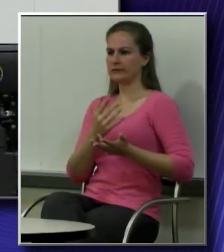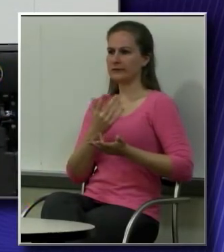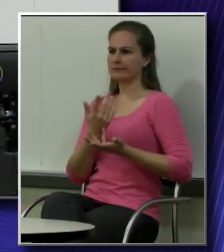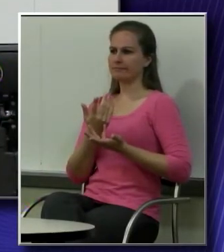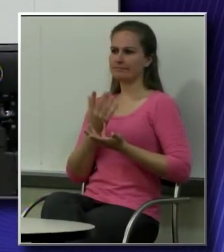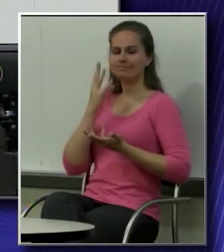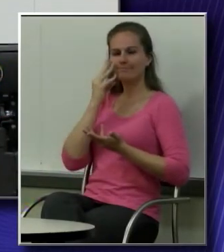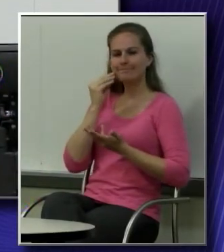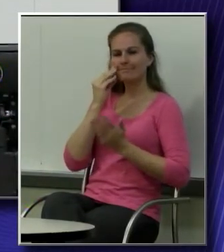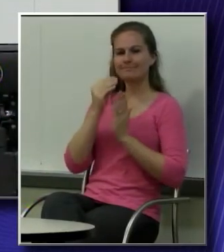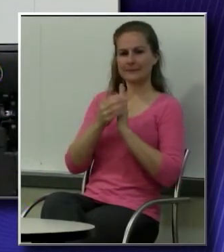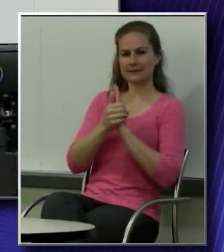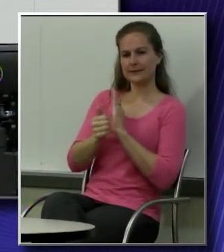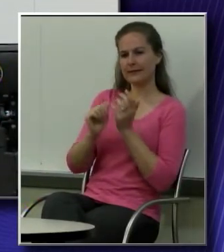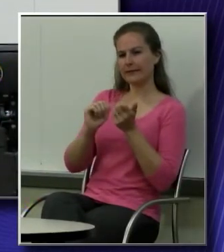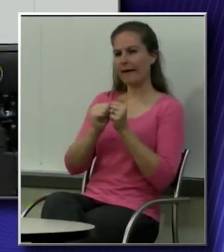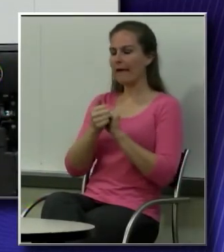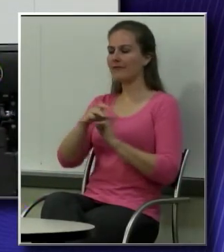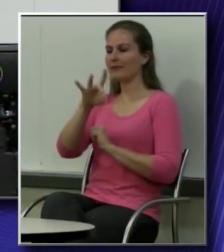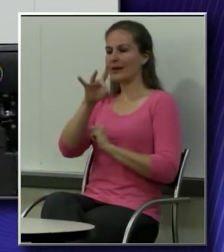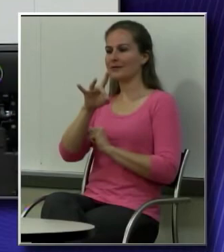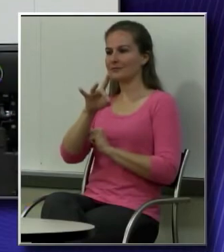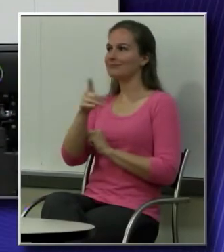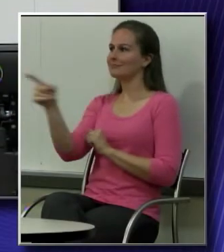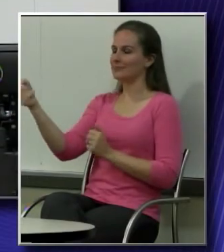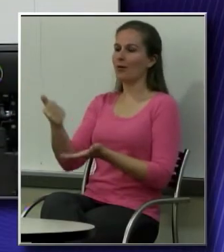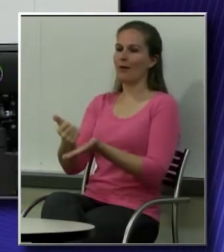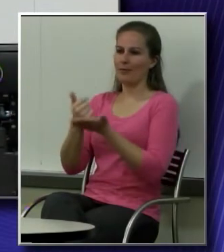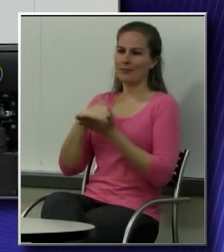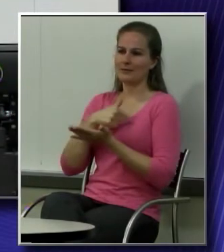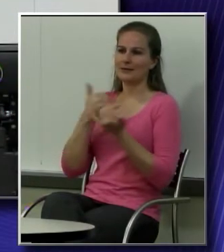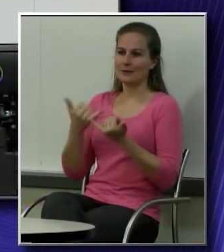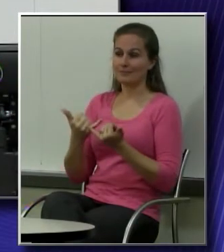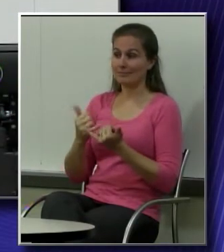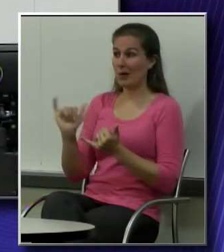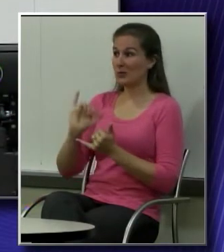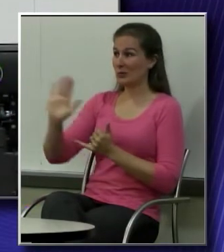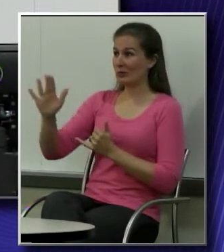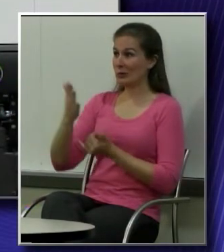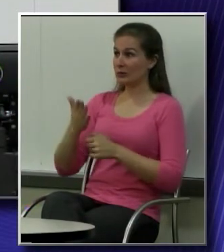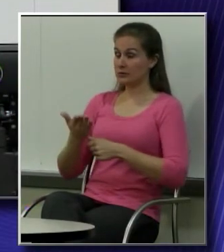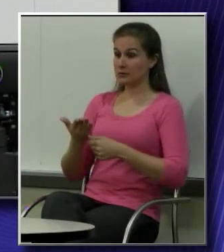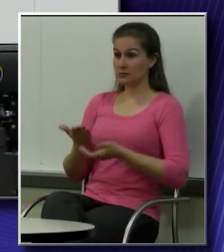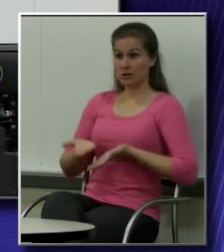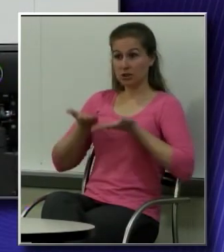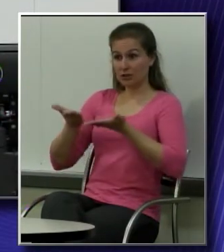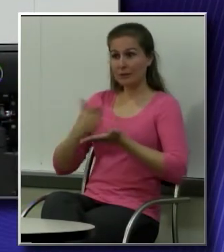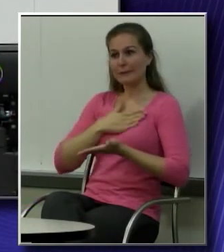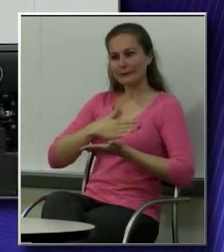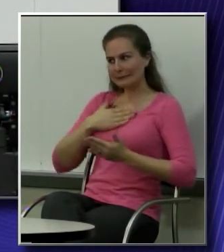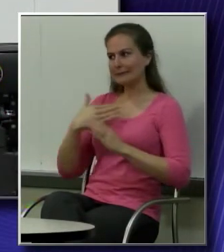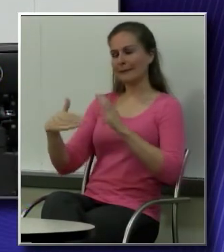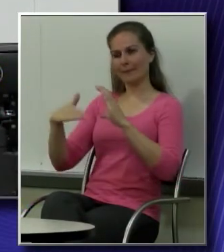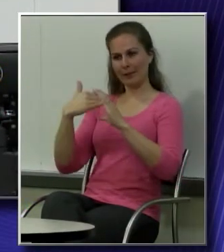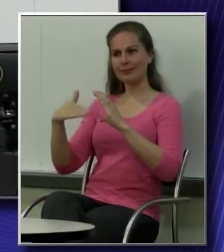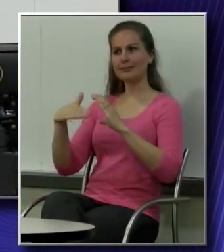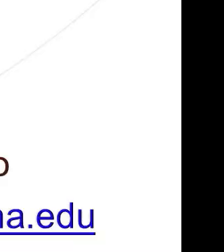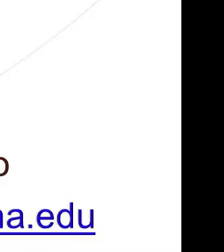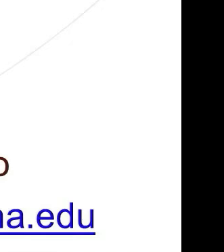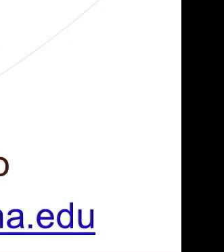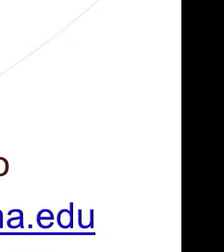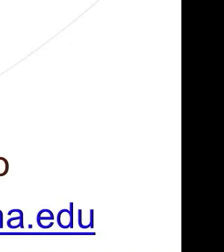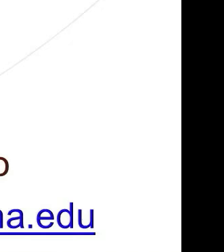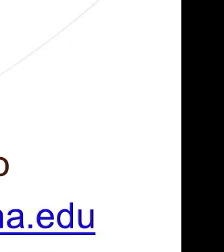qualified candidates. I also encourage you to email your suggestions throughout the process. This